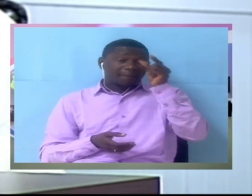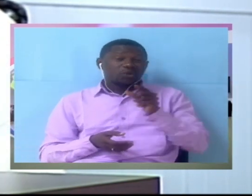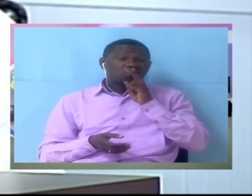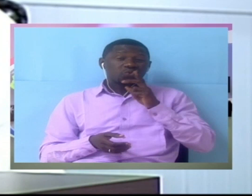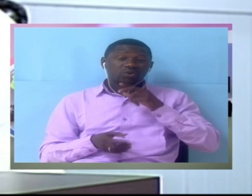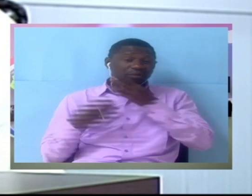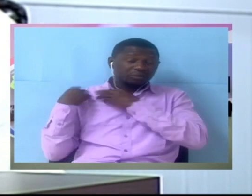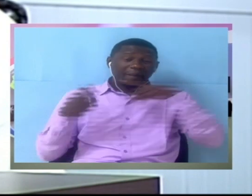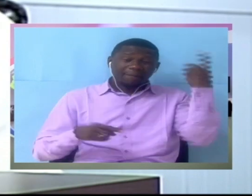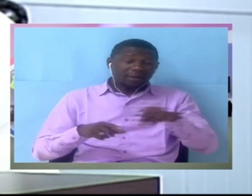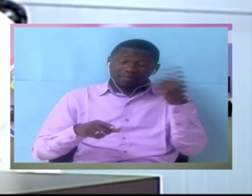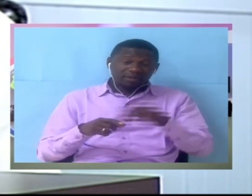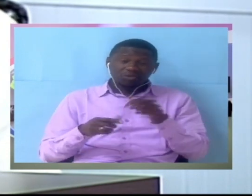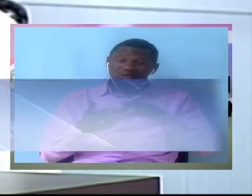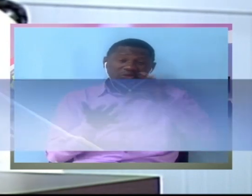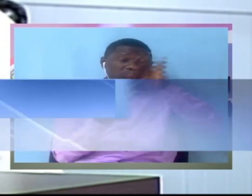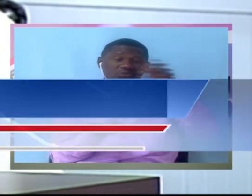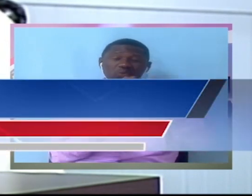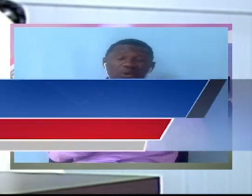not choose what part of the body to beat on.